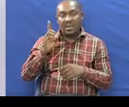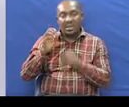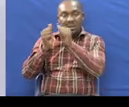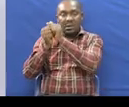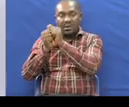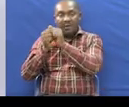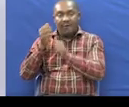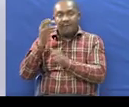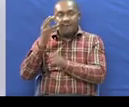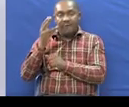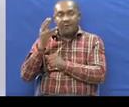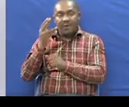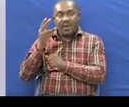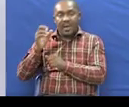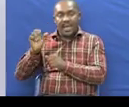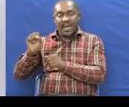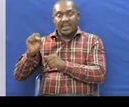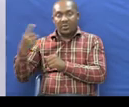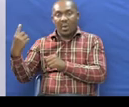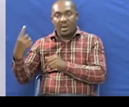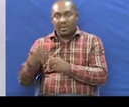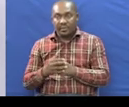was supposed to be argon